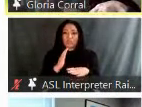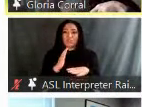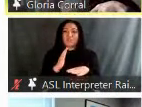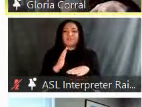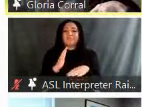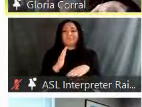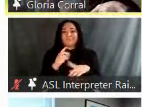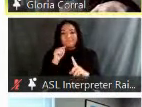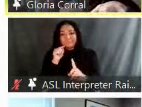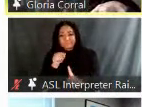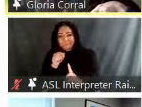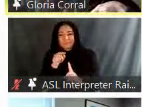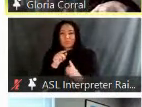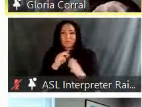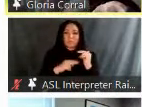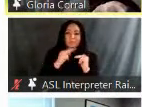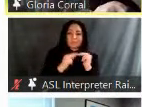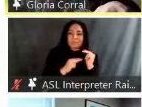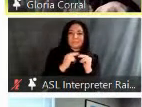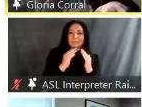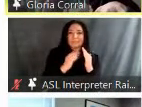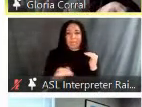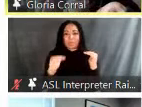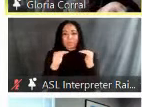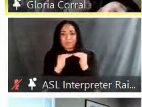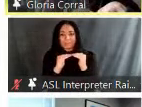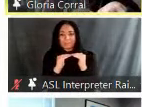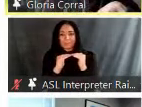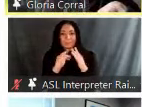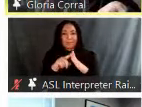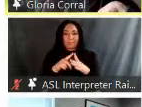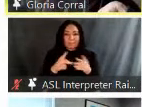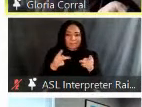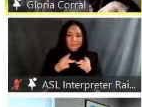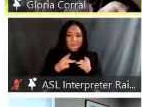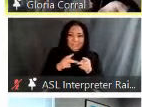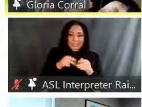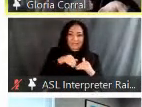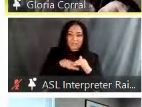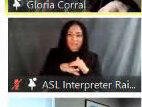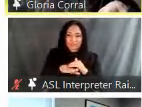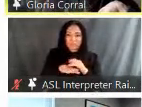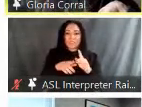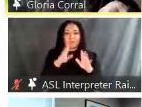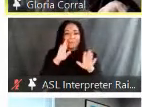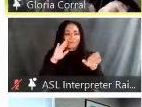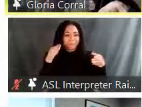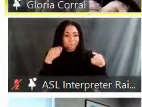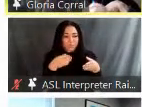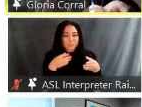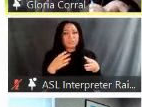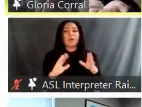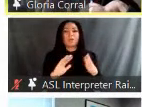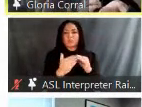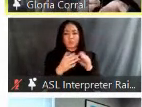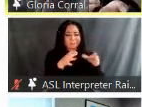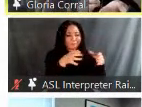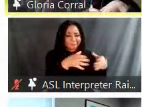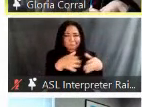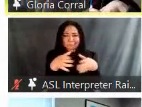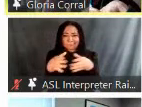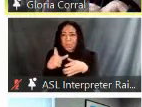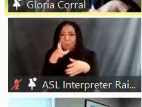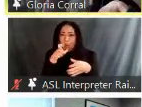an equitable point of entry by being focused on the demographics of the children who we want to